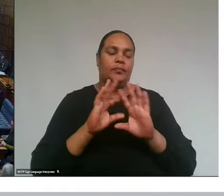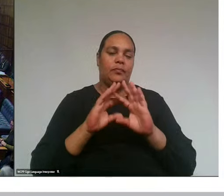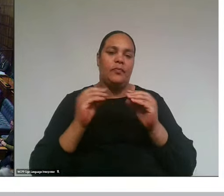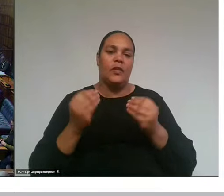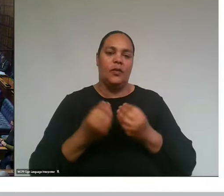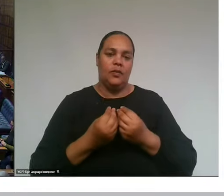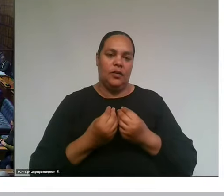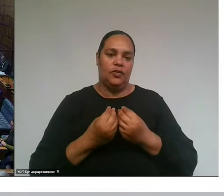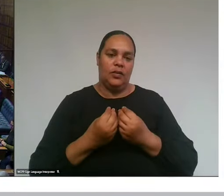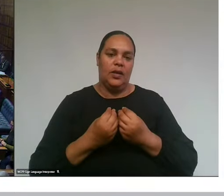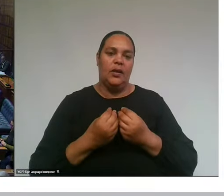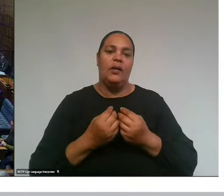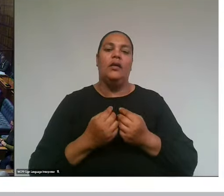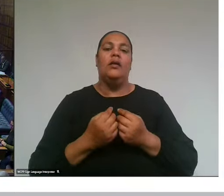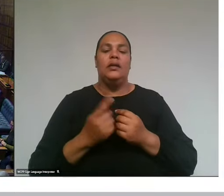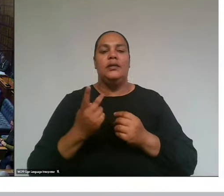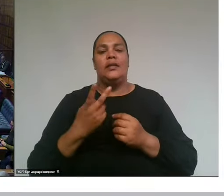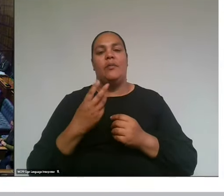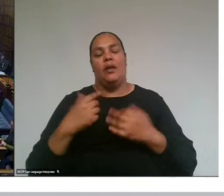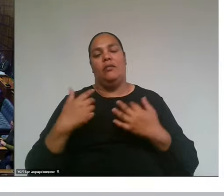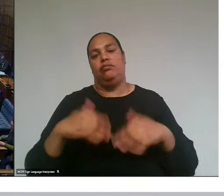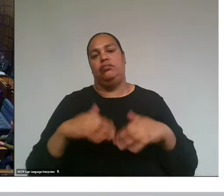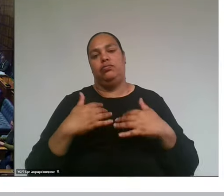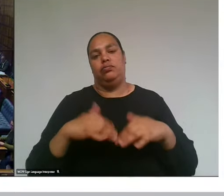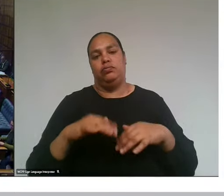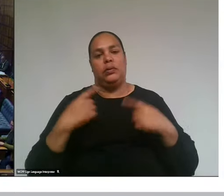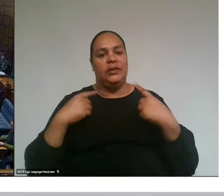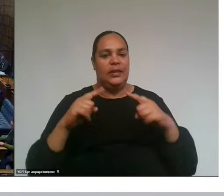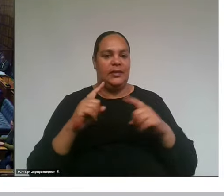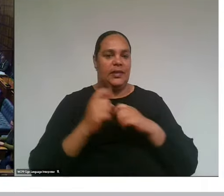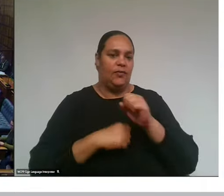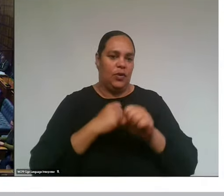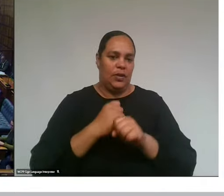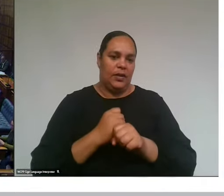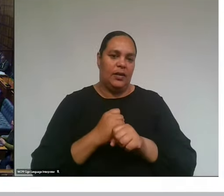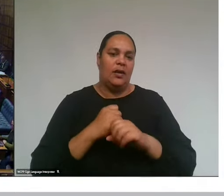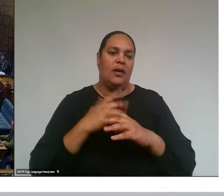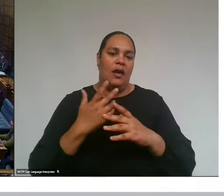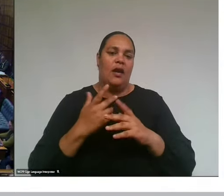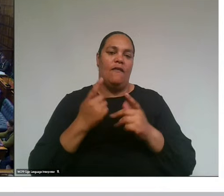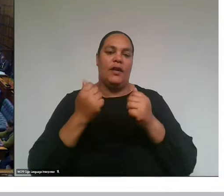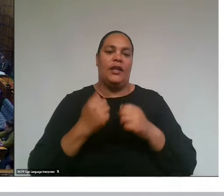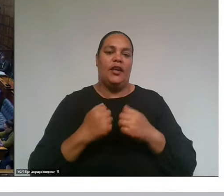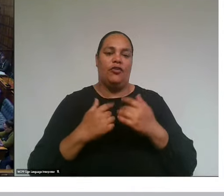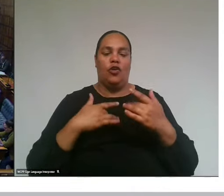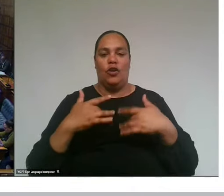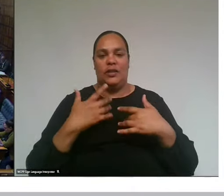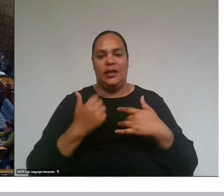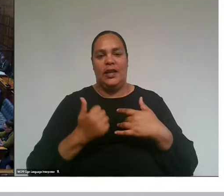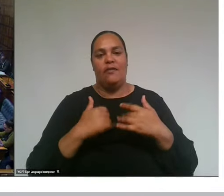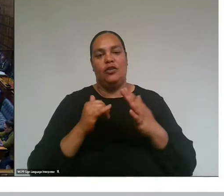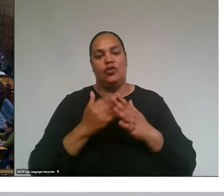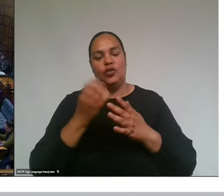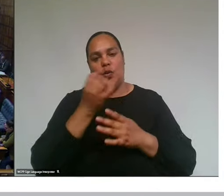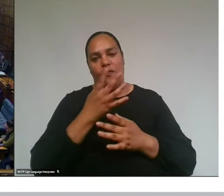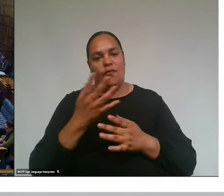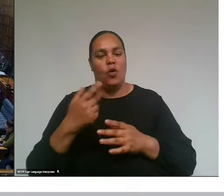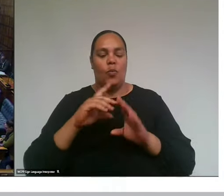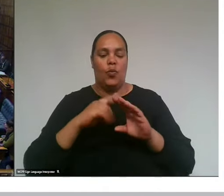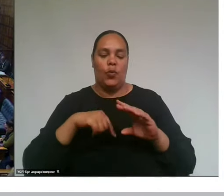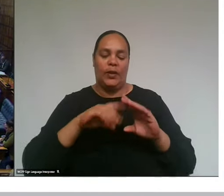organization we had a very a successful year in so far as the financials are concerned maybe just to highlight that the